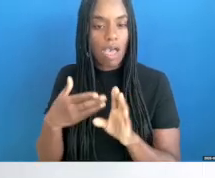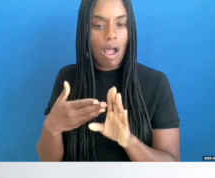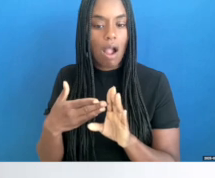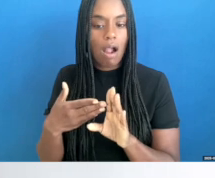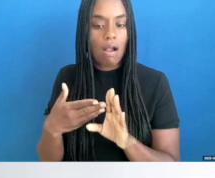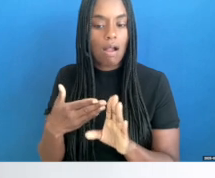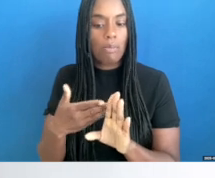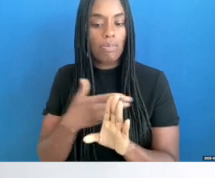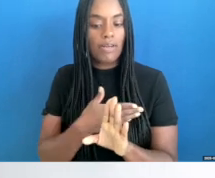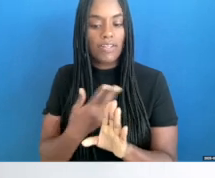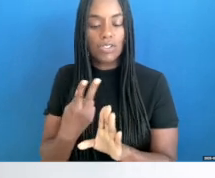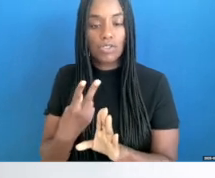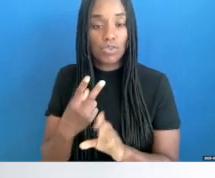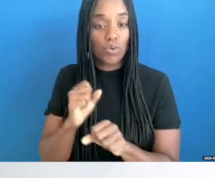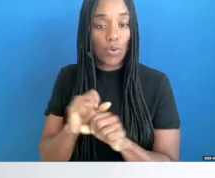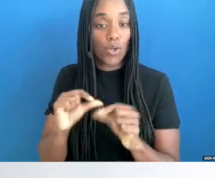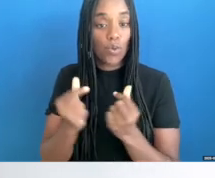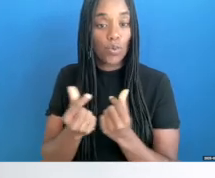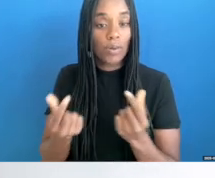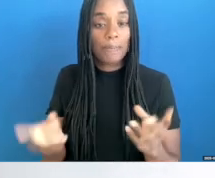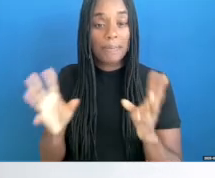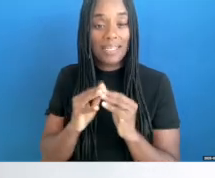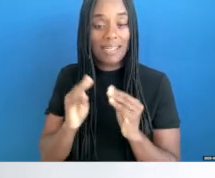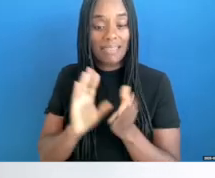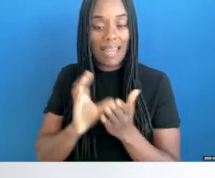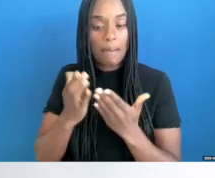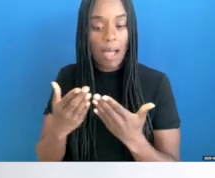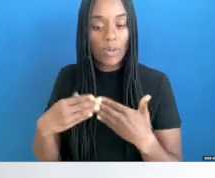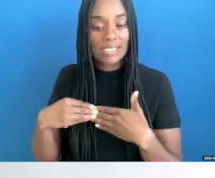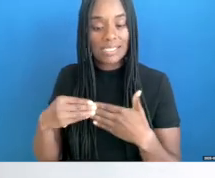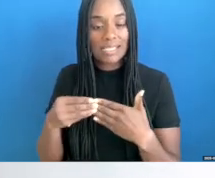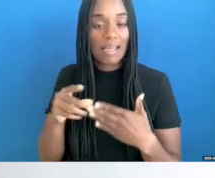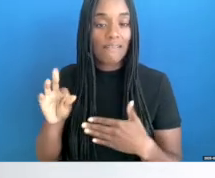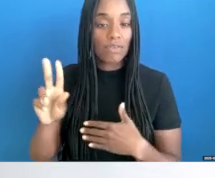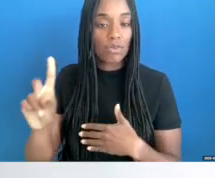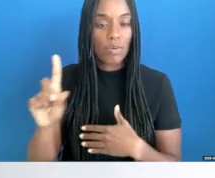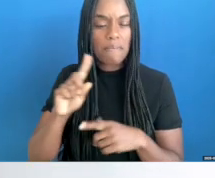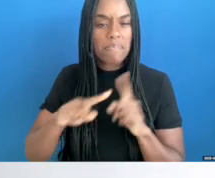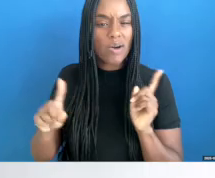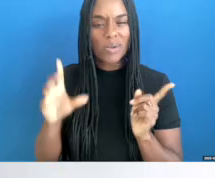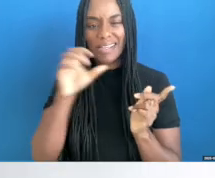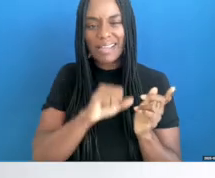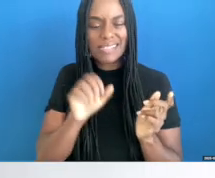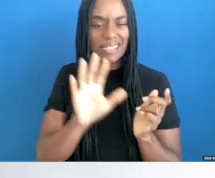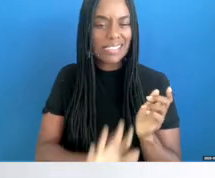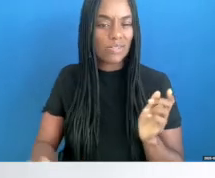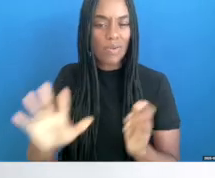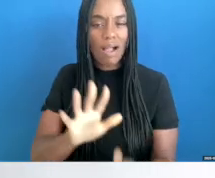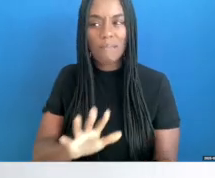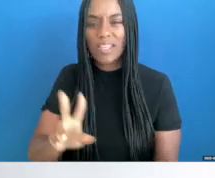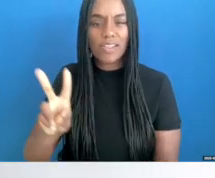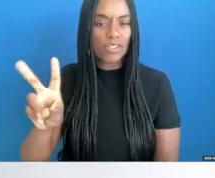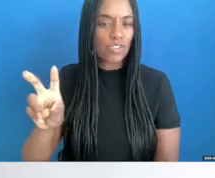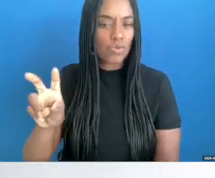meetings. That amount is fluid, but we're thinking it's going to be in about the $200